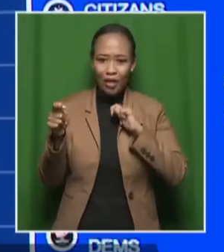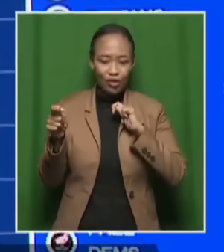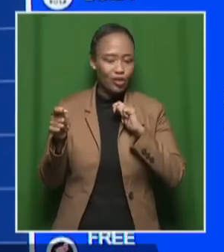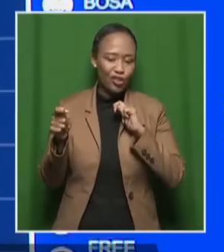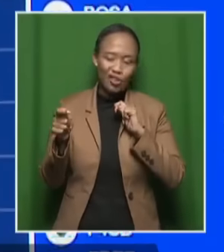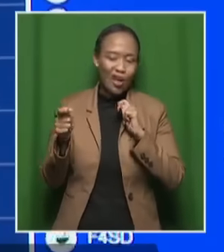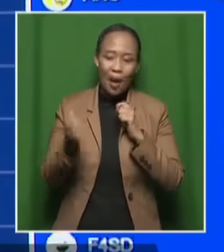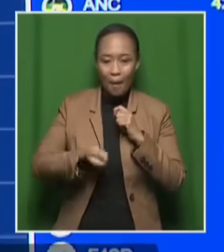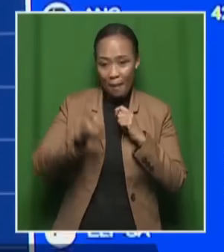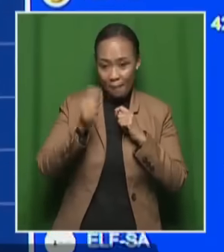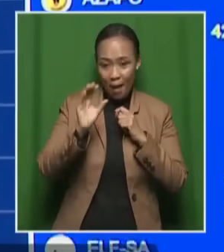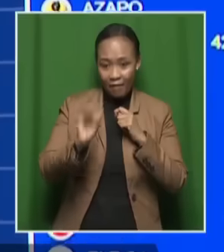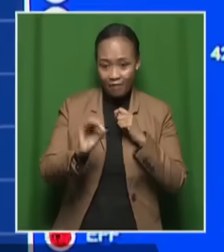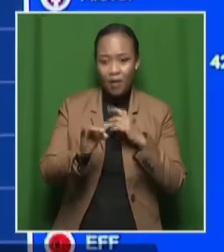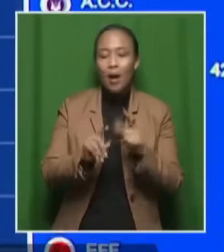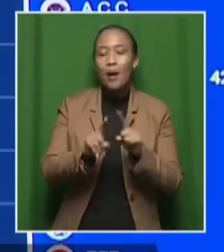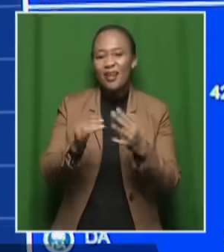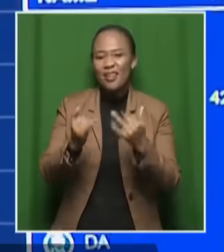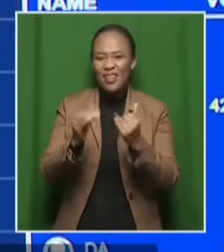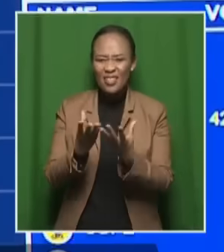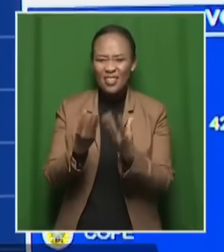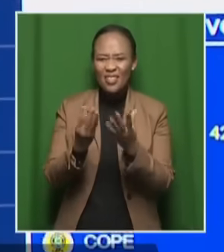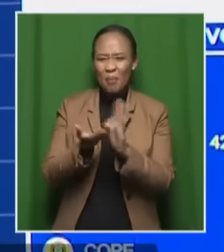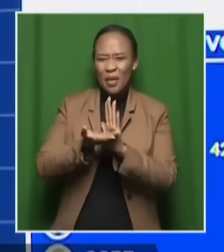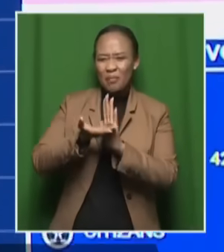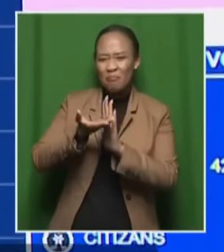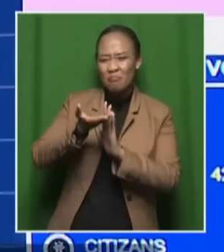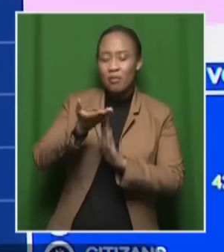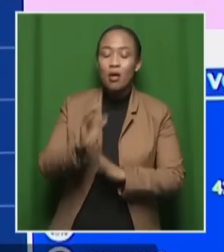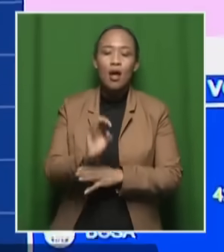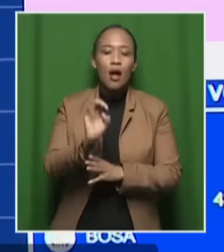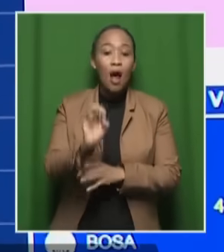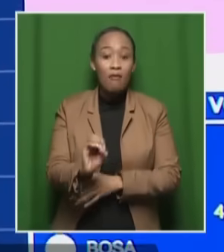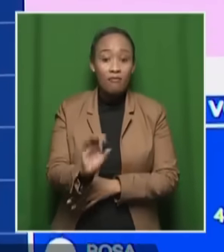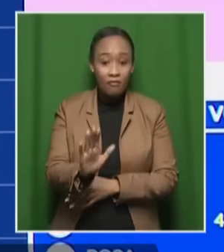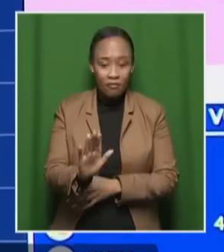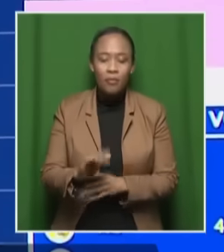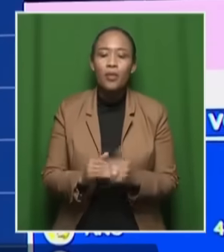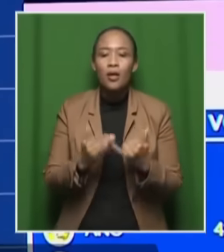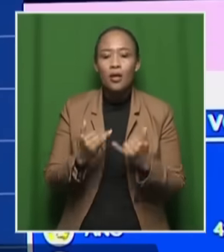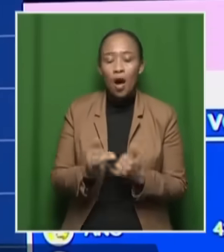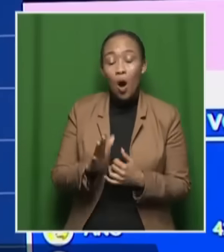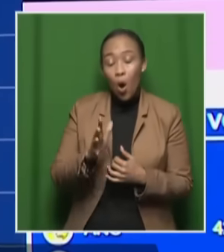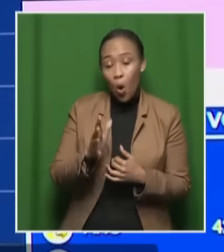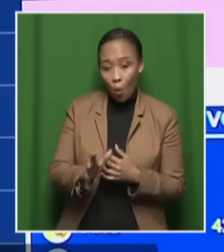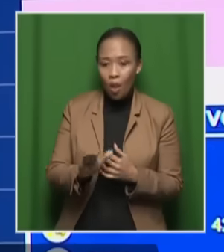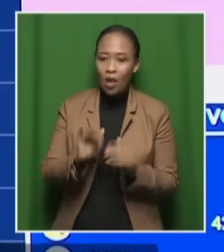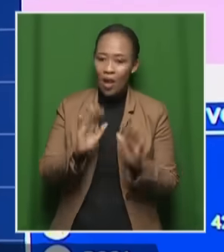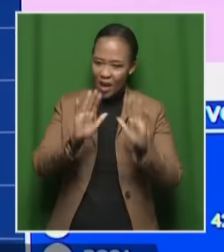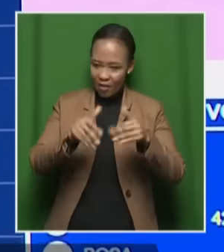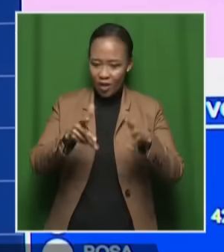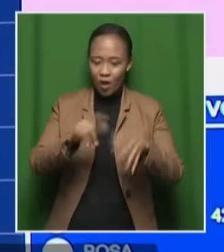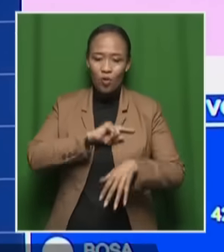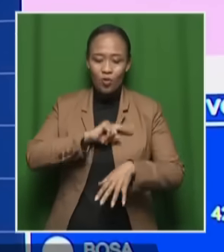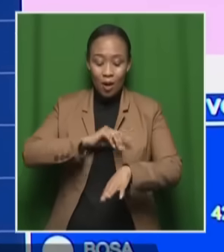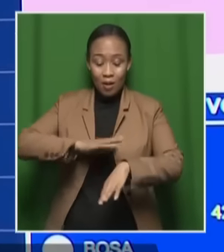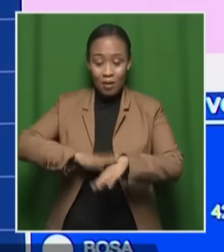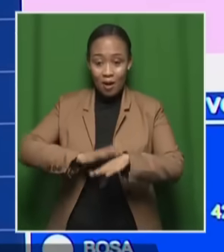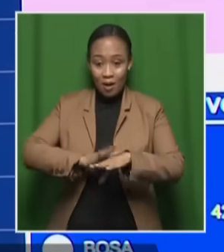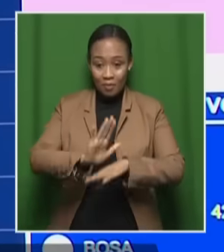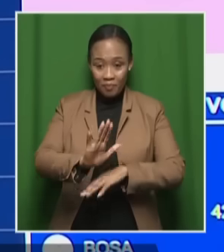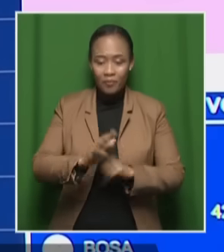for the numbers increasing, of course, and that's where we'll park that just for the time being. All right, we just want to get into some